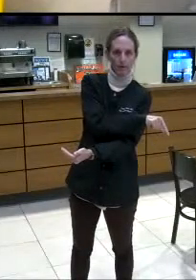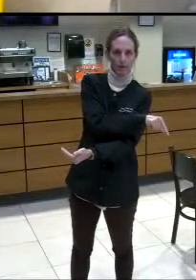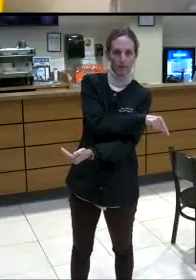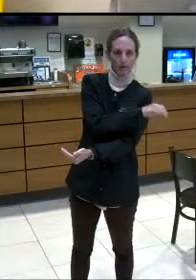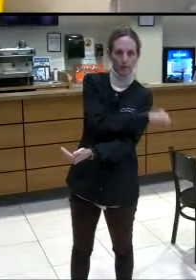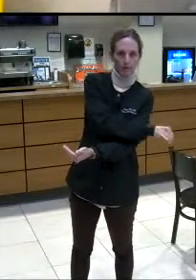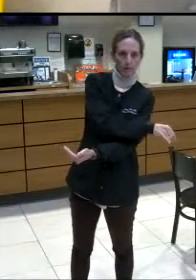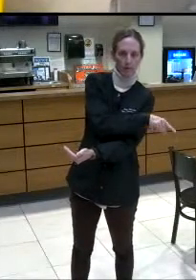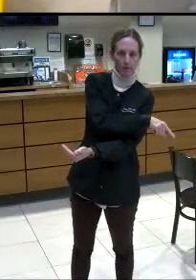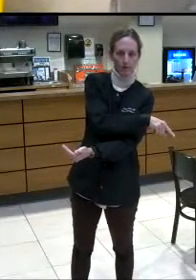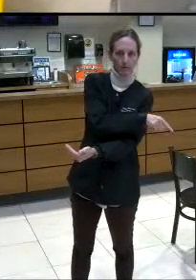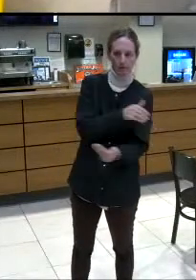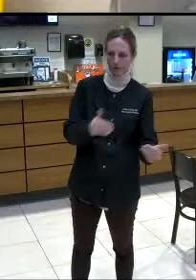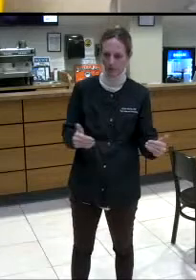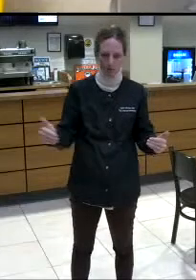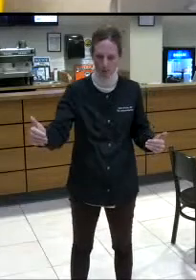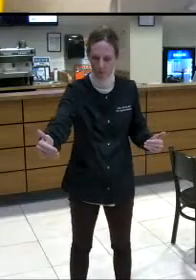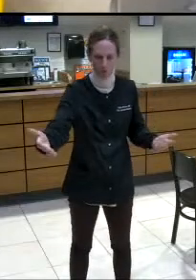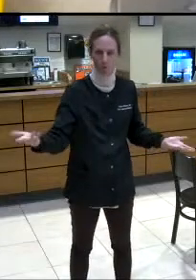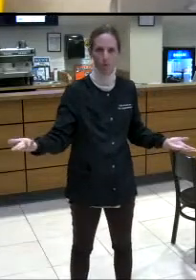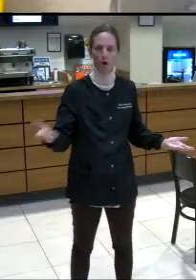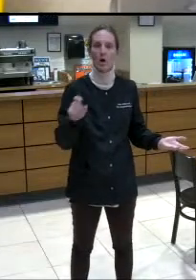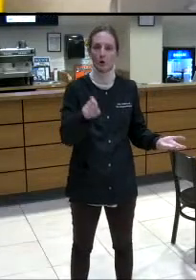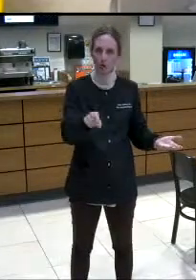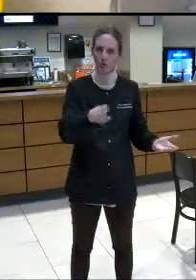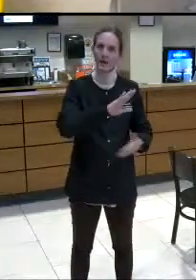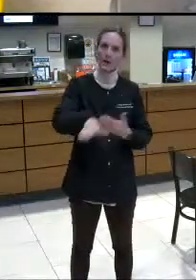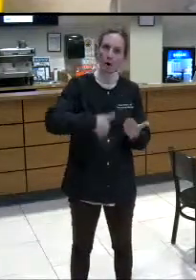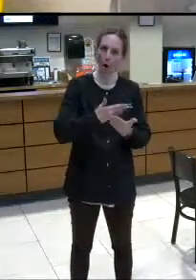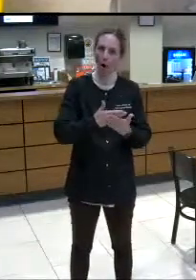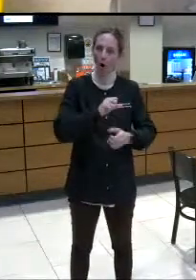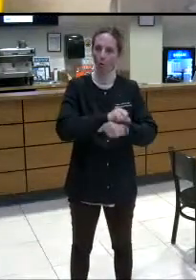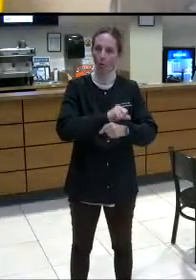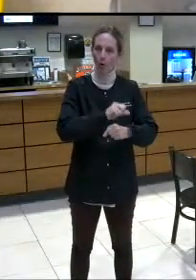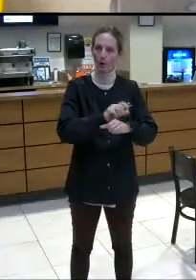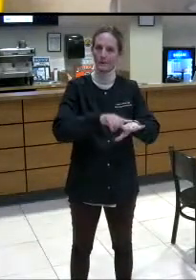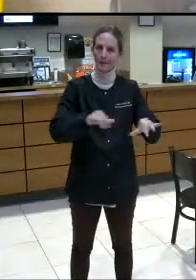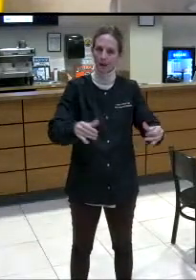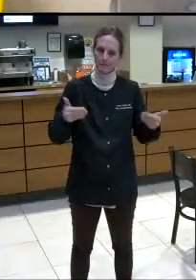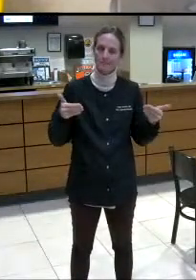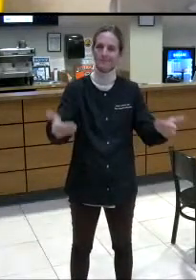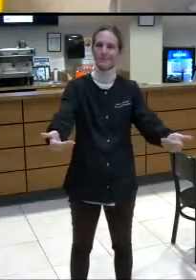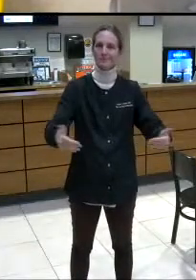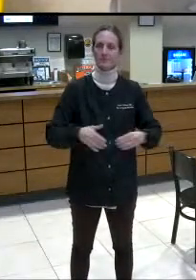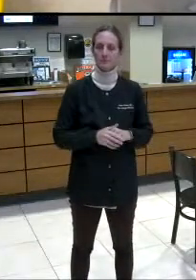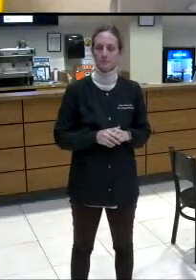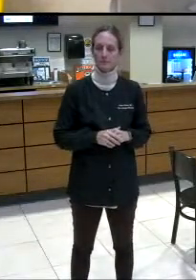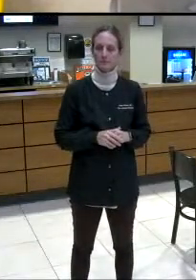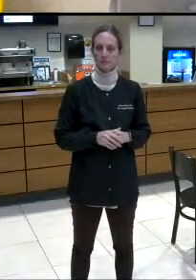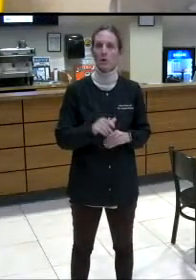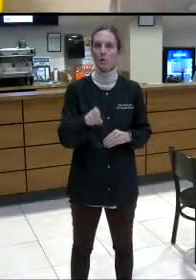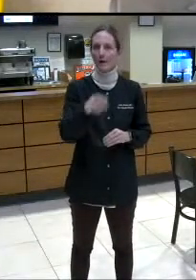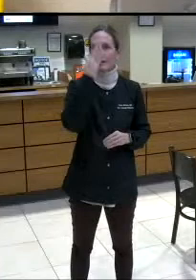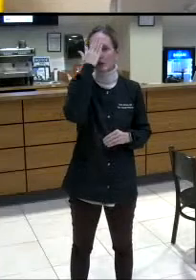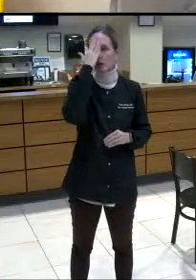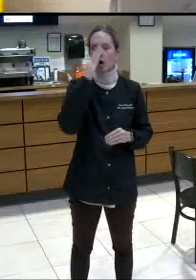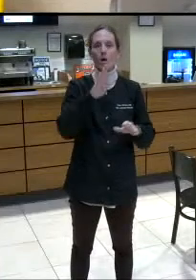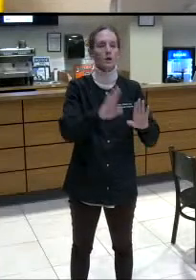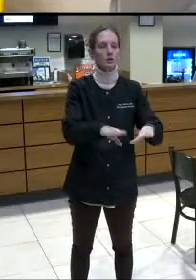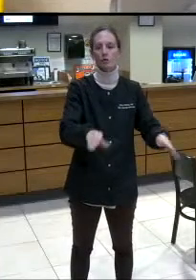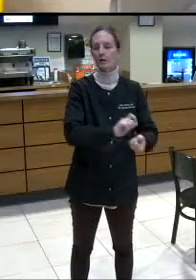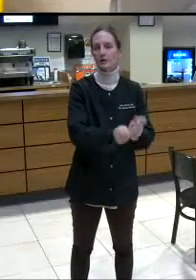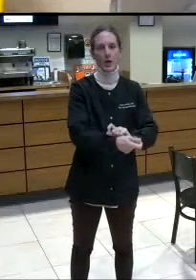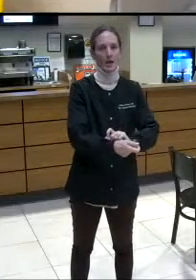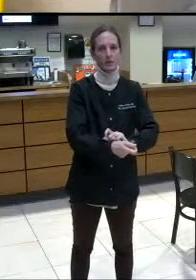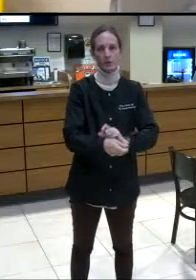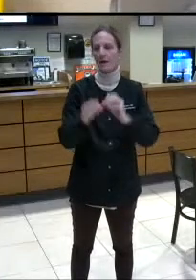you want to see the data move forward, we have to first recognize that our children have changed. Our teachers have changed.